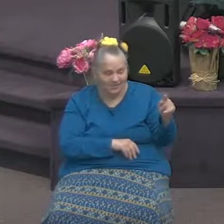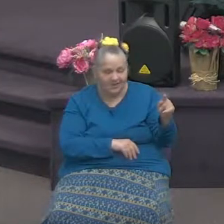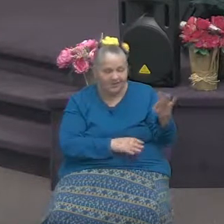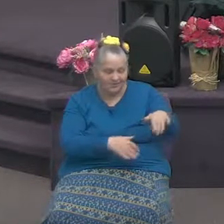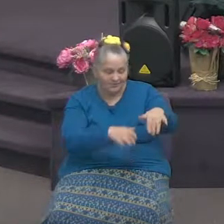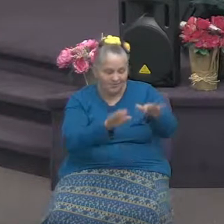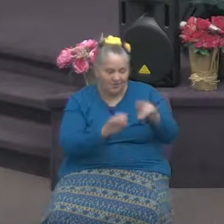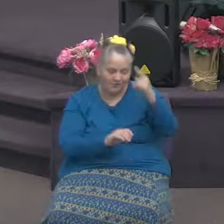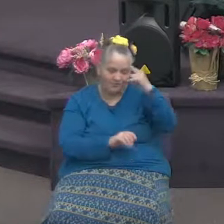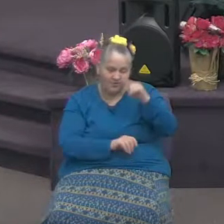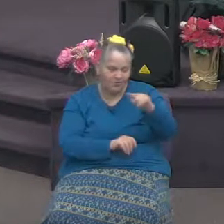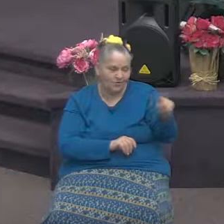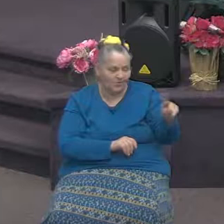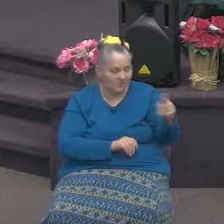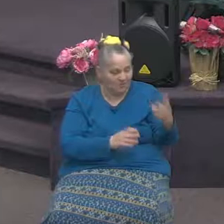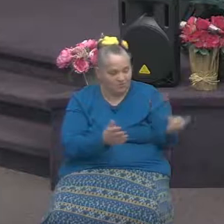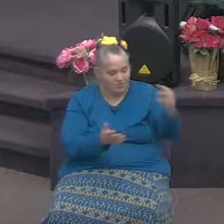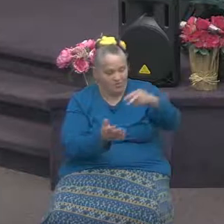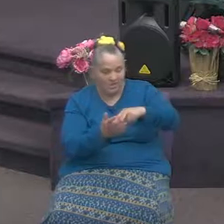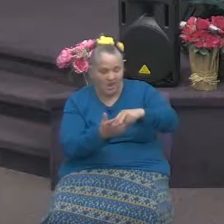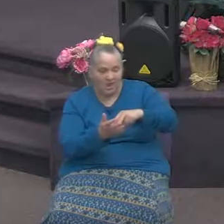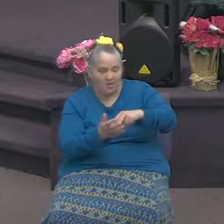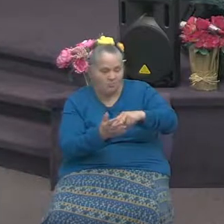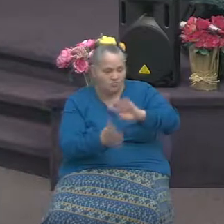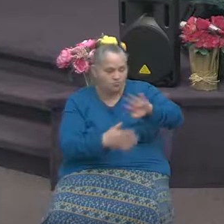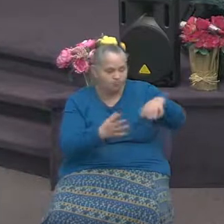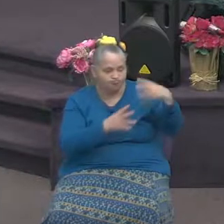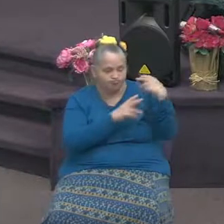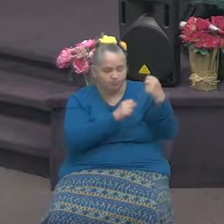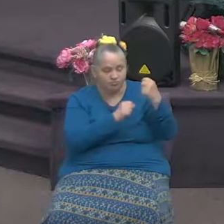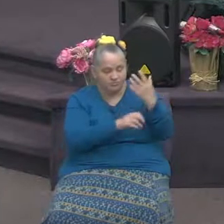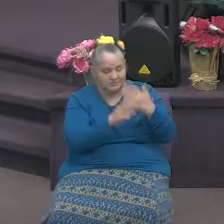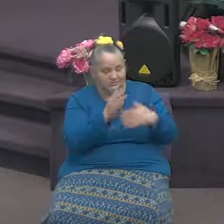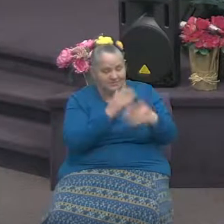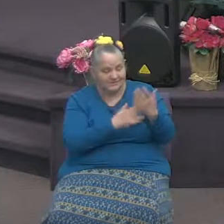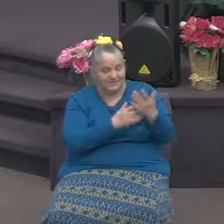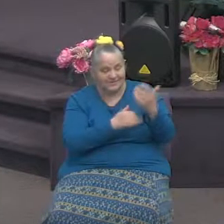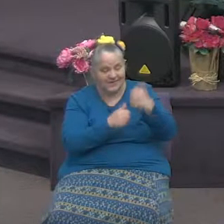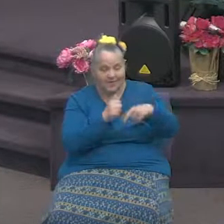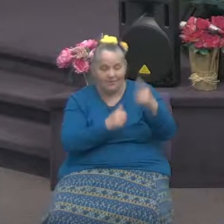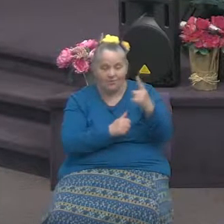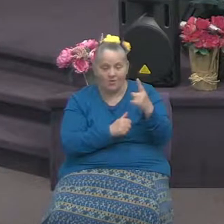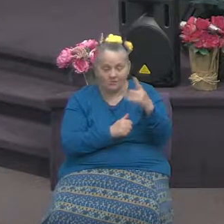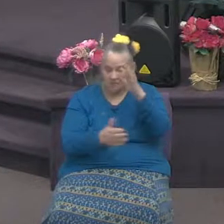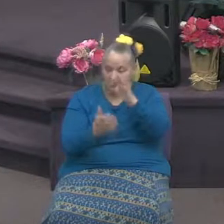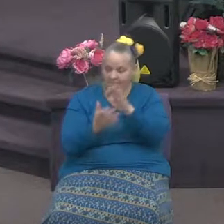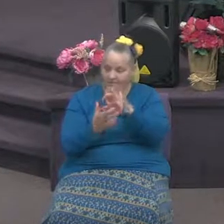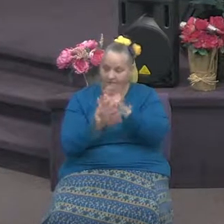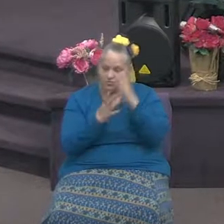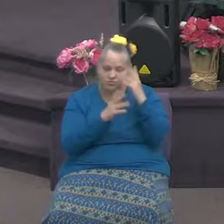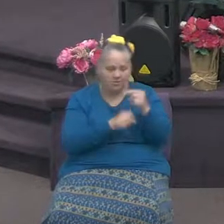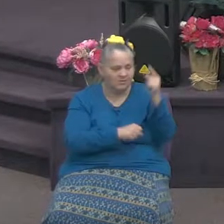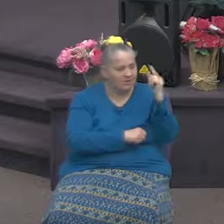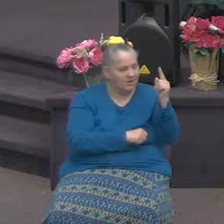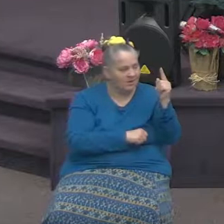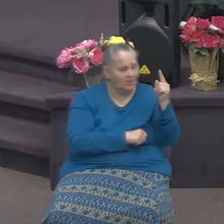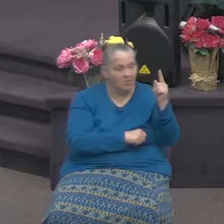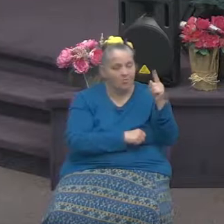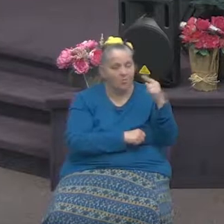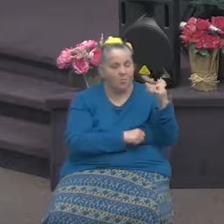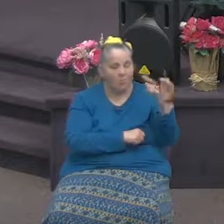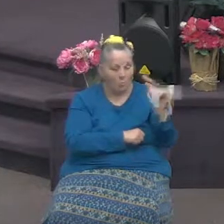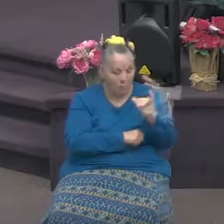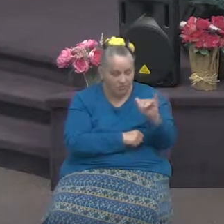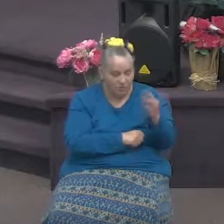was buried for you, and that he rose again with all power in his hand. And every one of us that believe and trust in him will